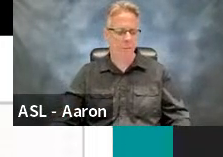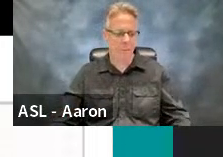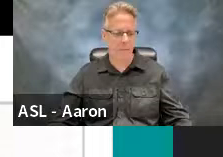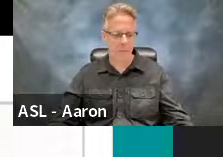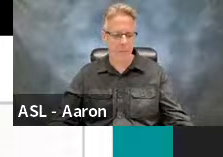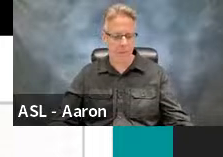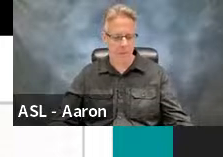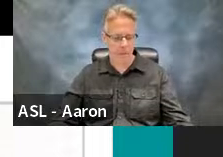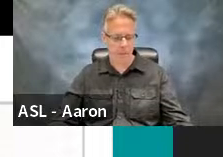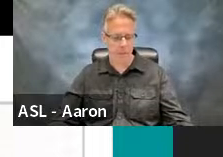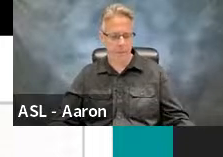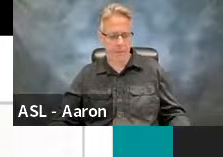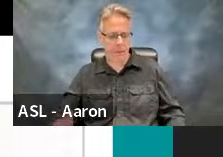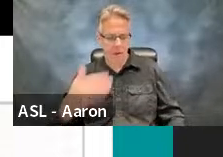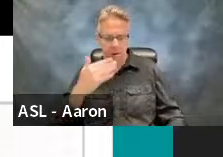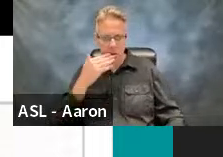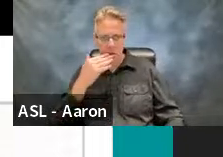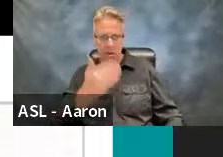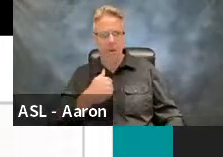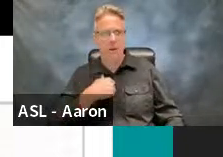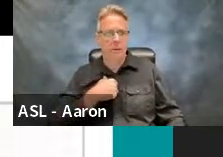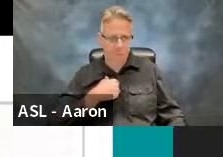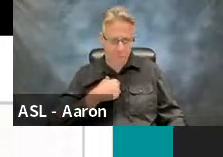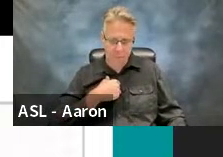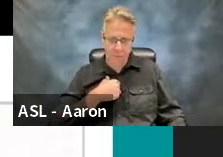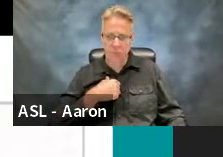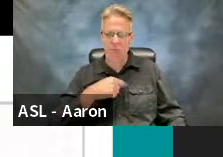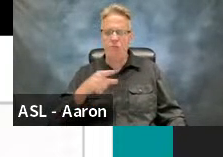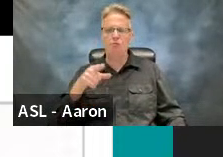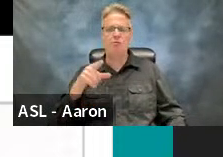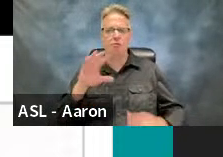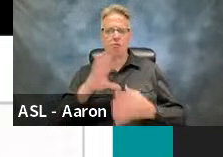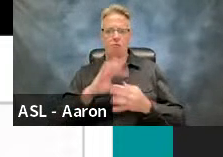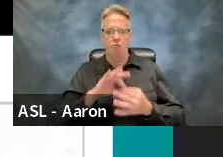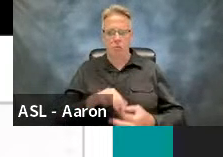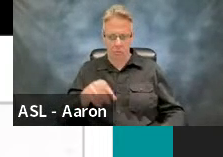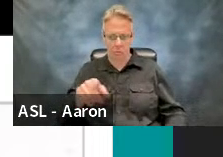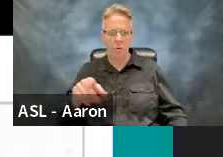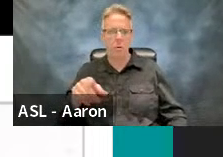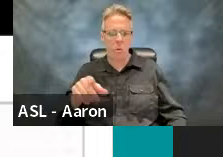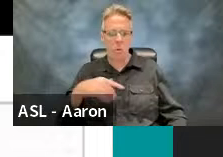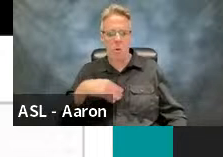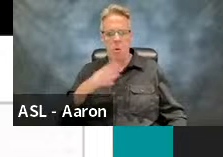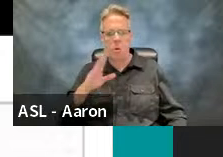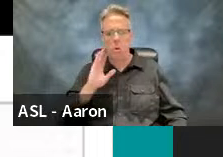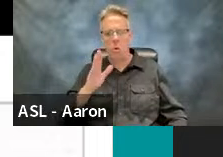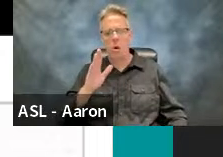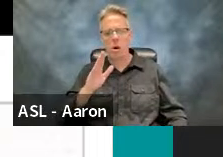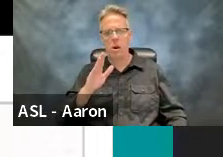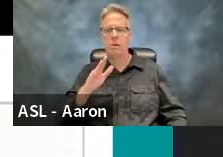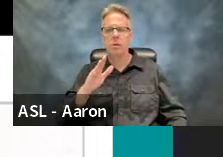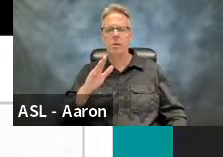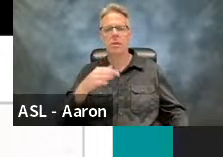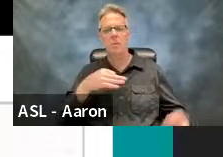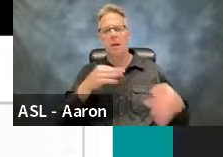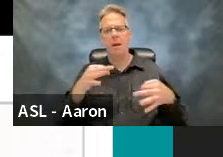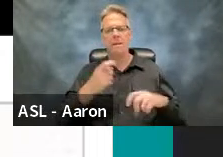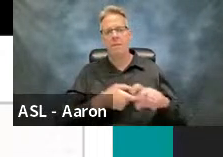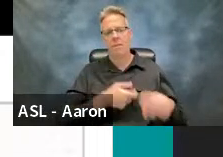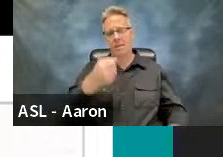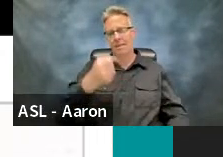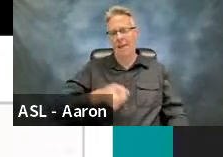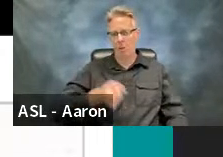Sure. Thanks, Casey. Yes, as Casey was starting to describe, I'll walk you through the corridor from the